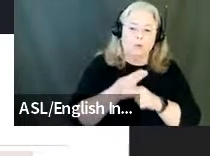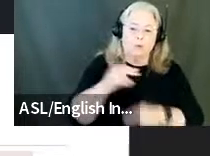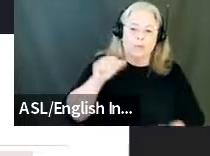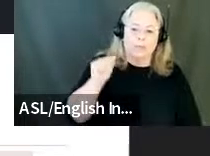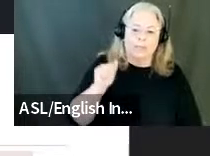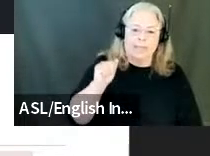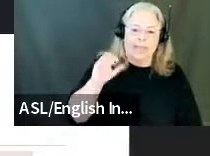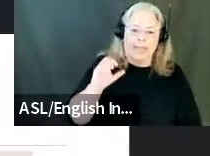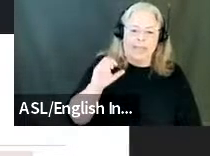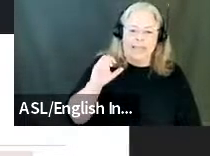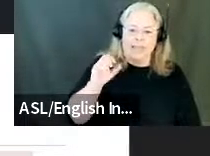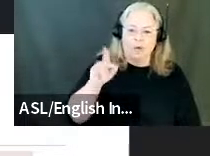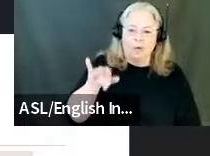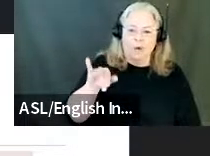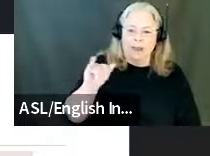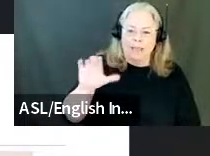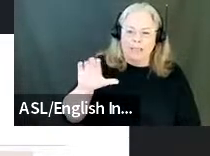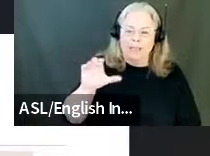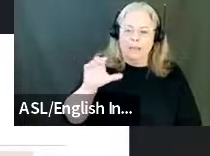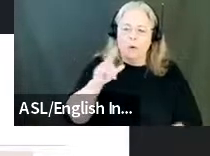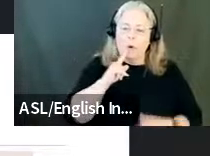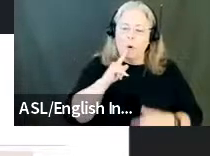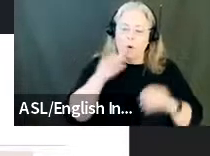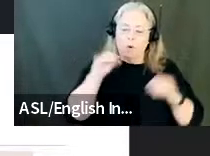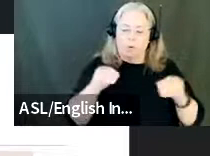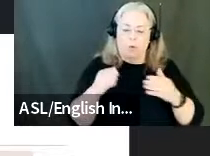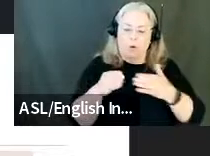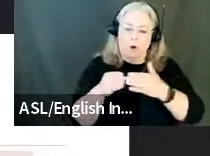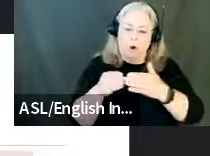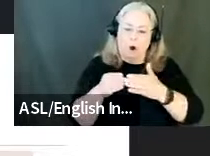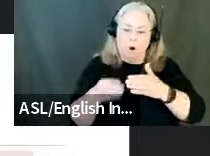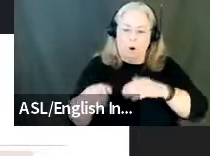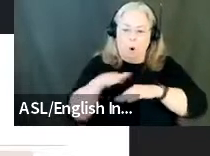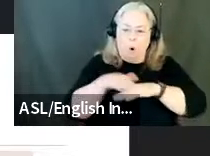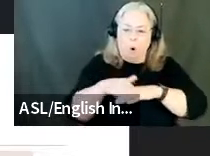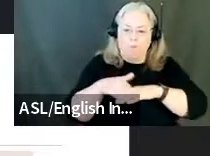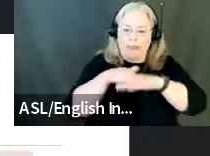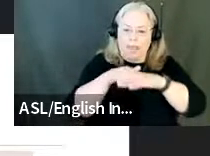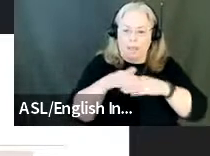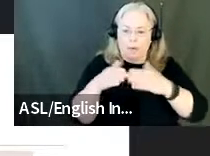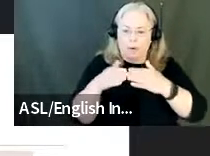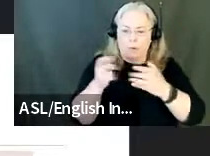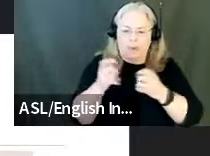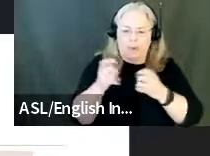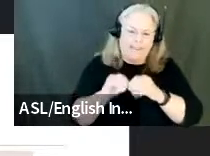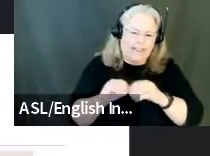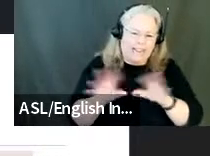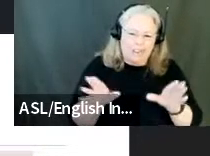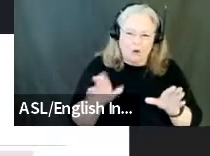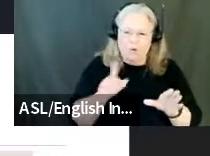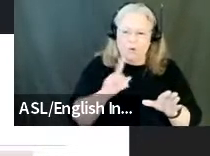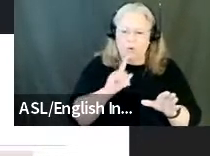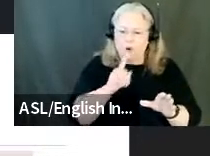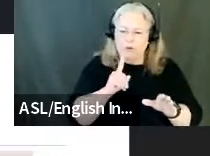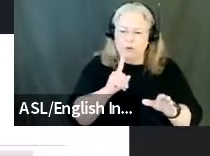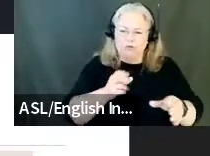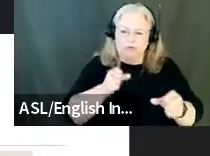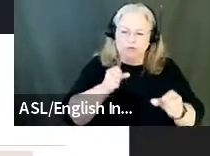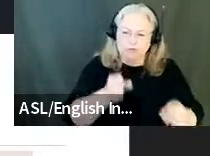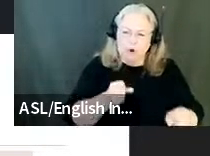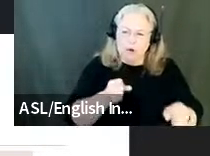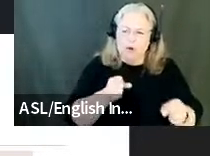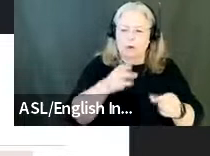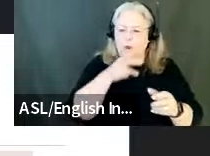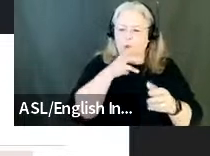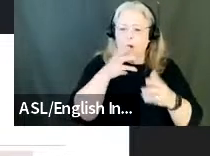or I'm mounting corner guard and I'm overlapping corner guard and I want it to be clear and I want it to be really strong and I want